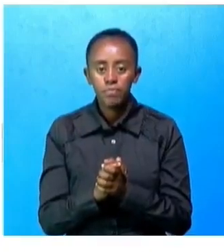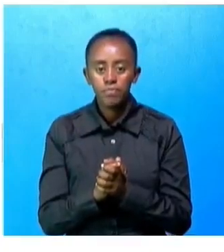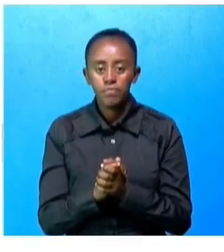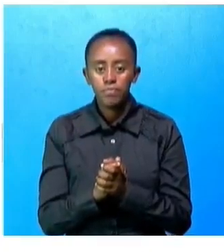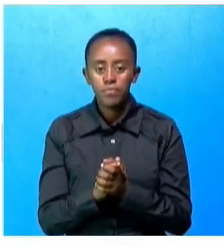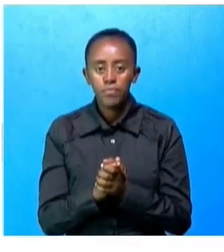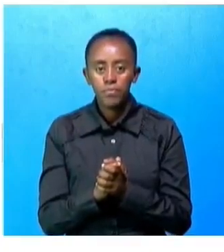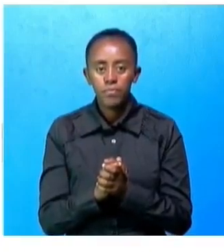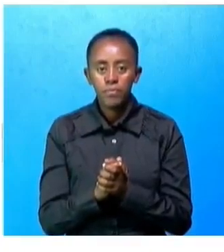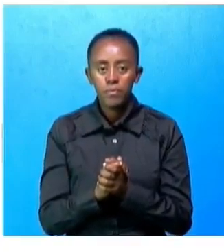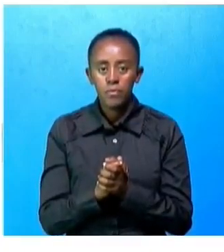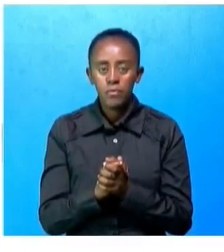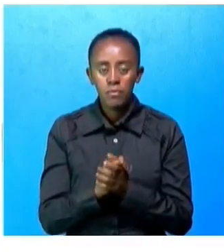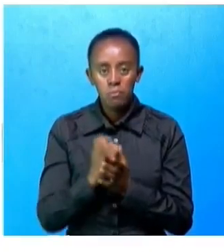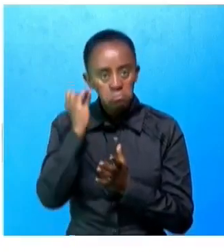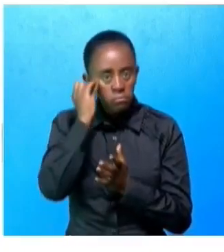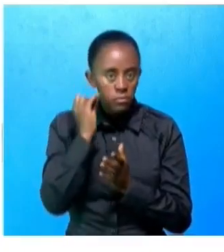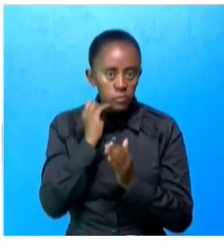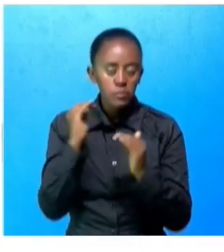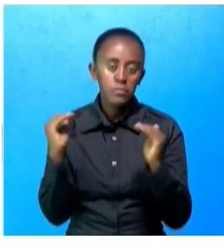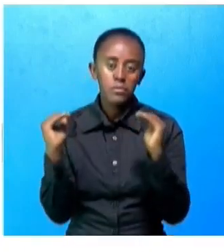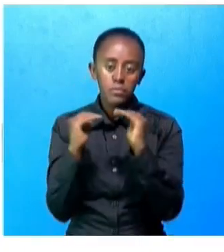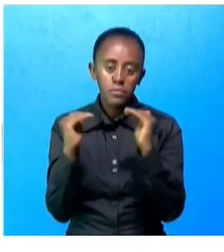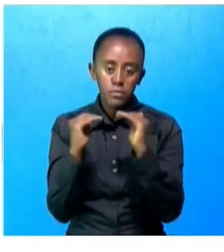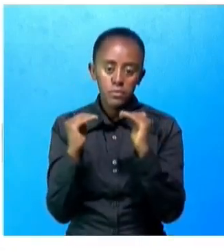Gender equality.